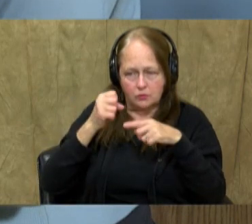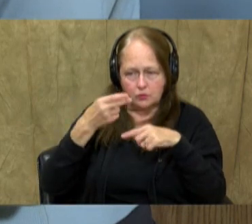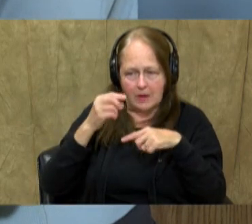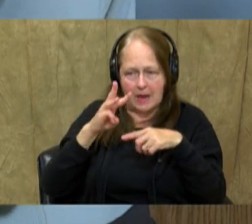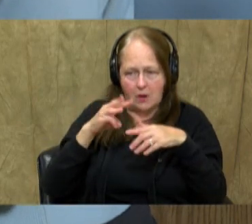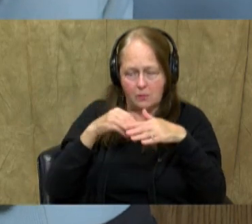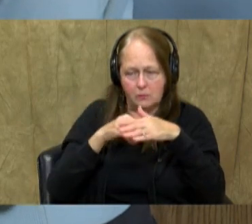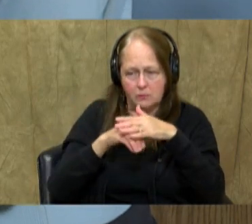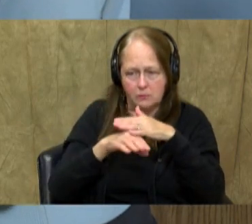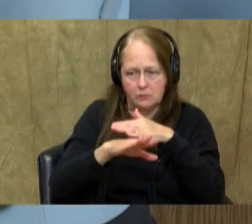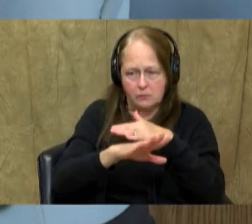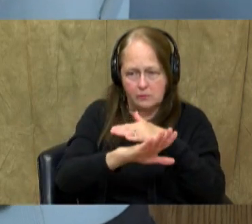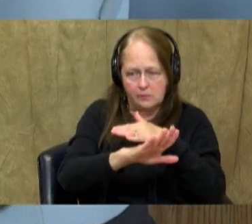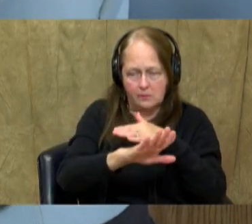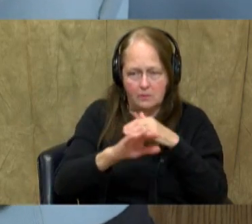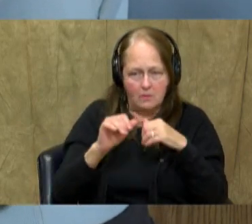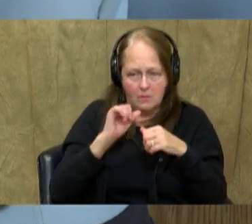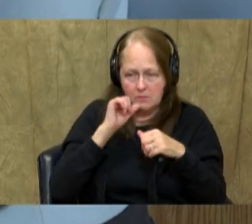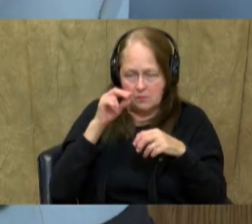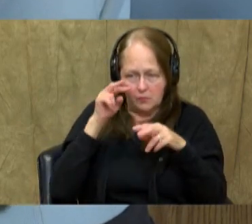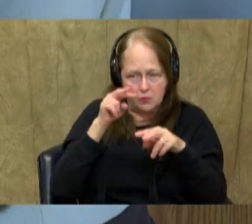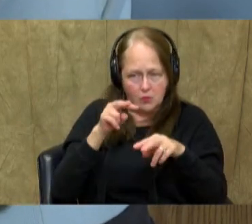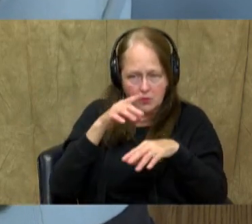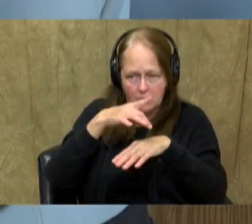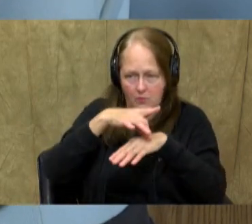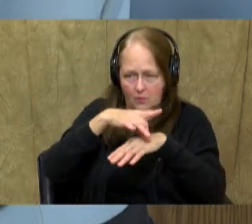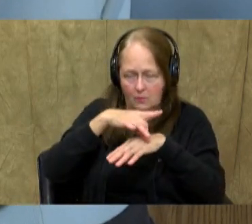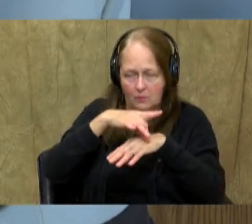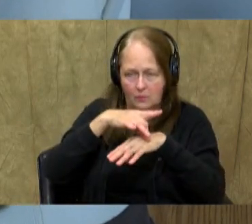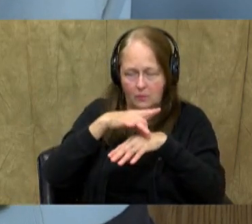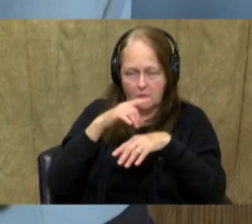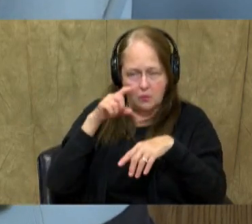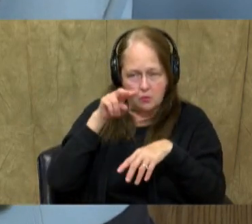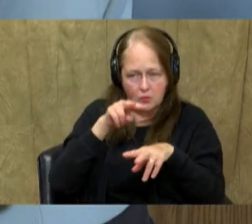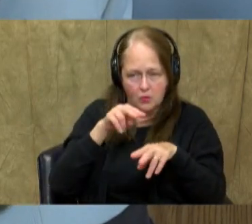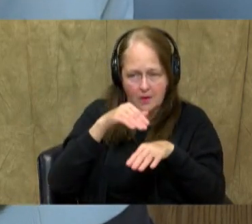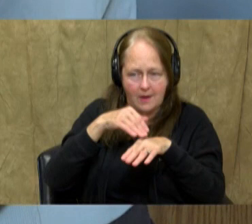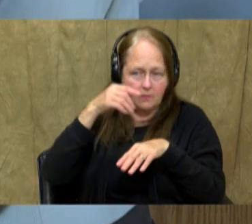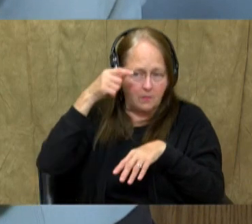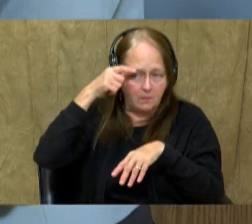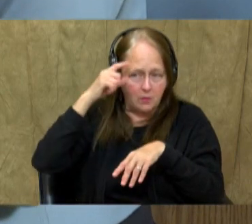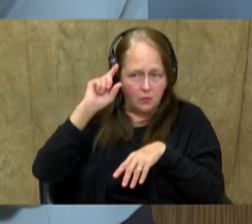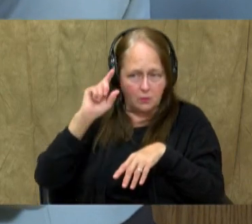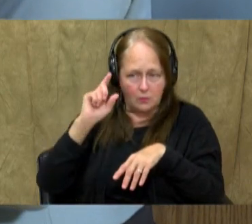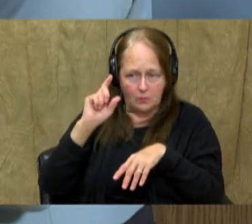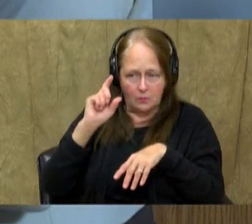Can you see this? Here, you're not looking at the earth. Now you're looking at the moon.